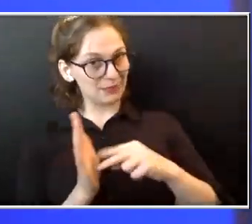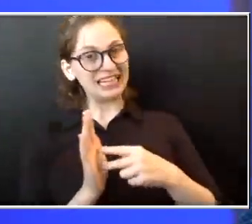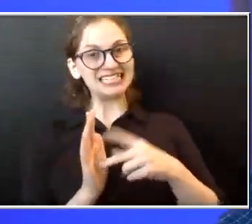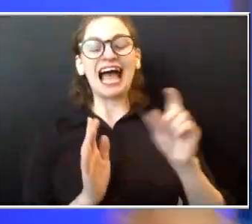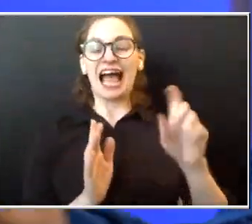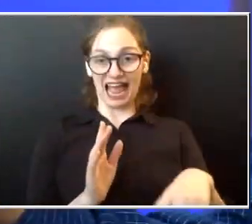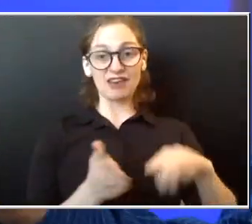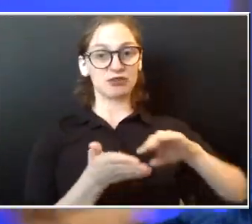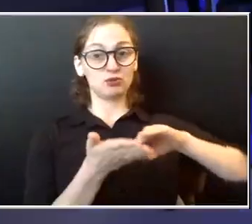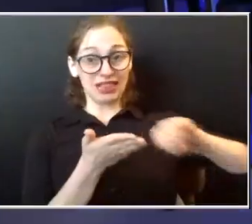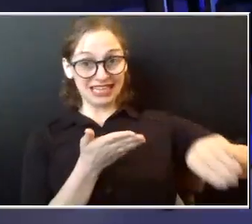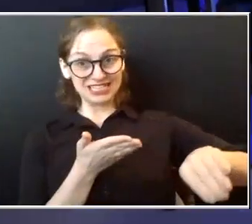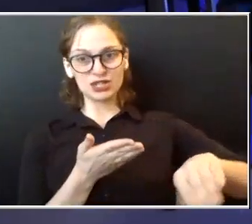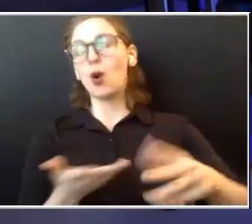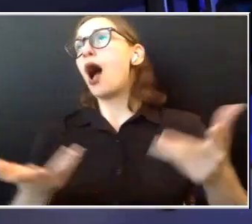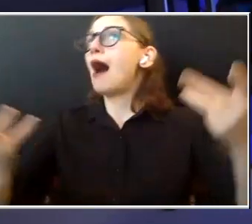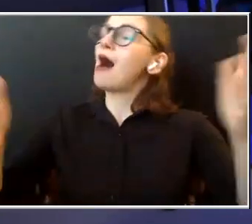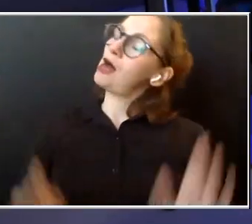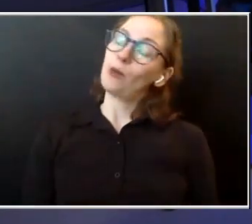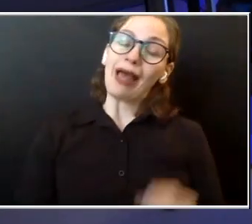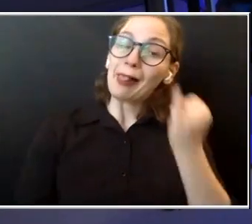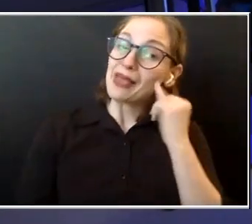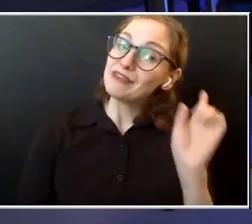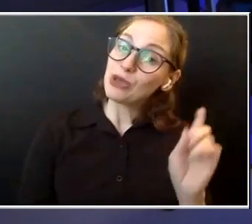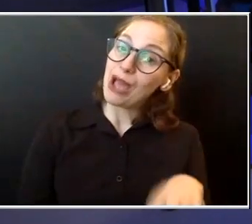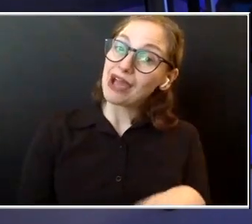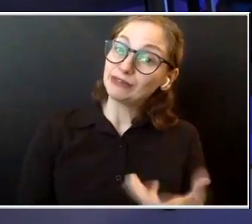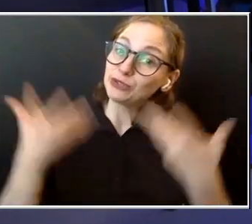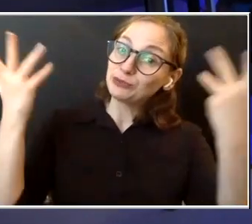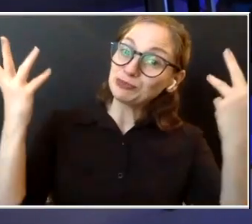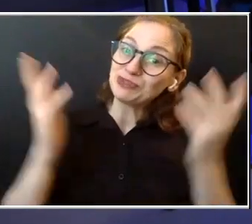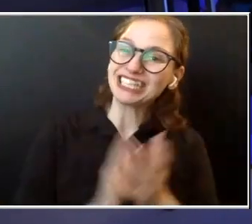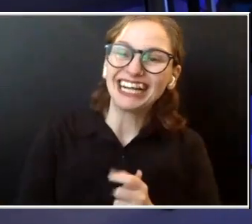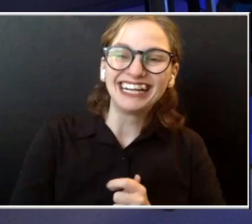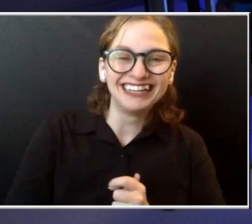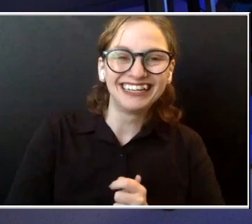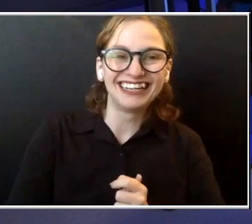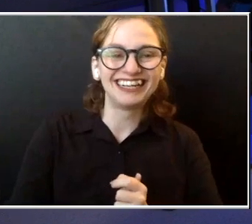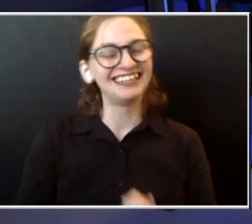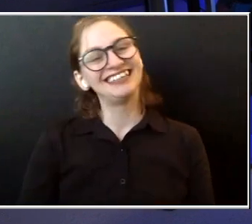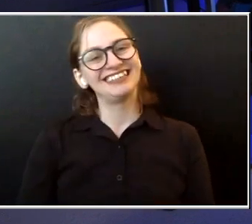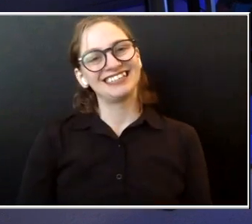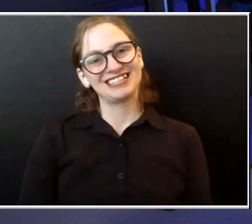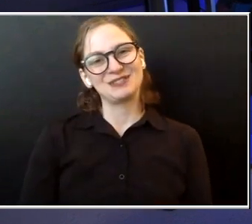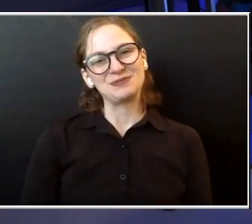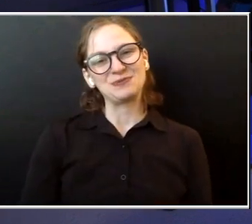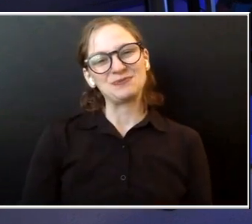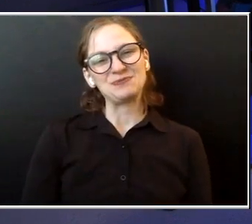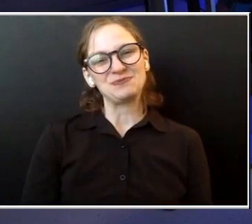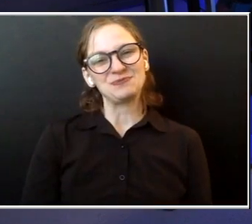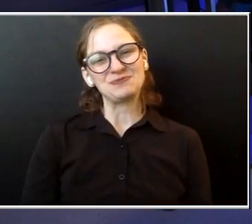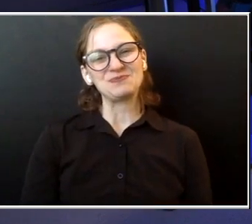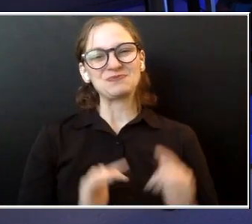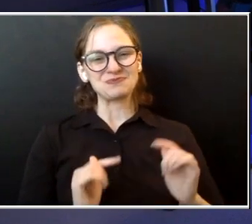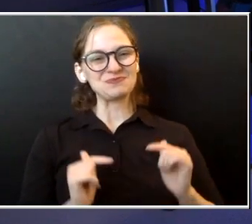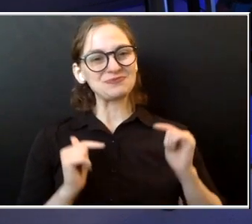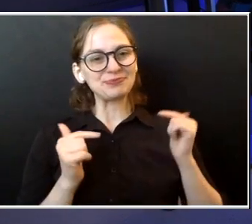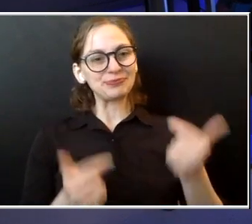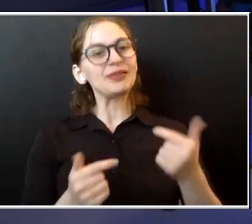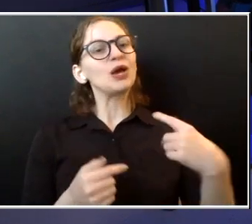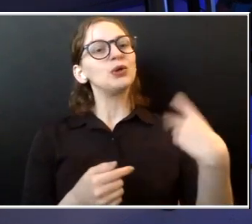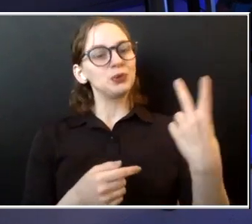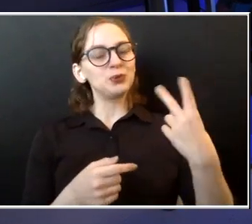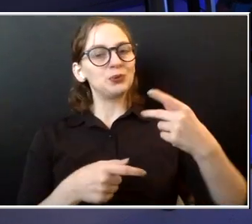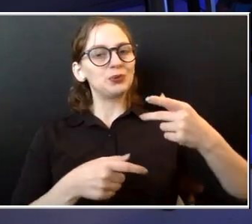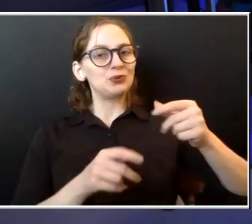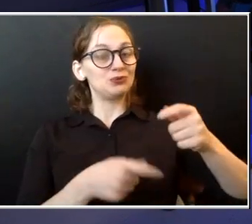to do." But I got to do what I got to do. Absolutely. All right, we're going to turn over to our two transplant docs now for just a moment because